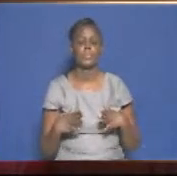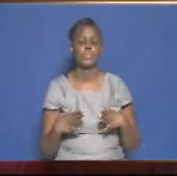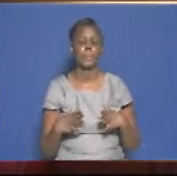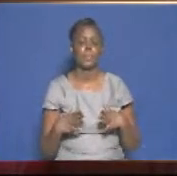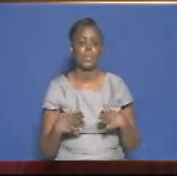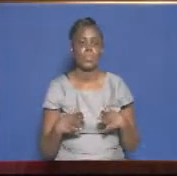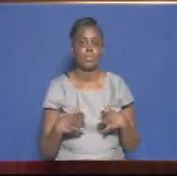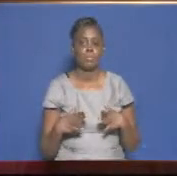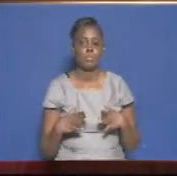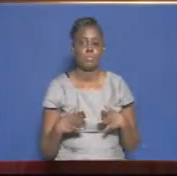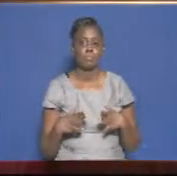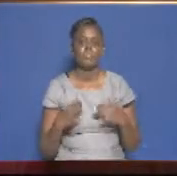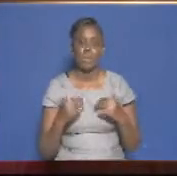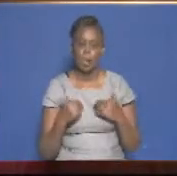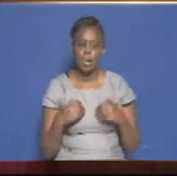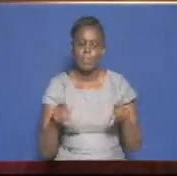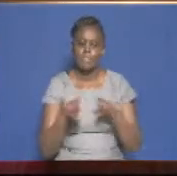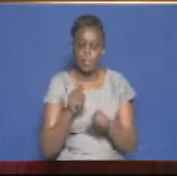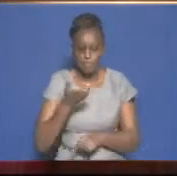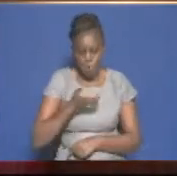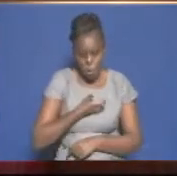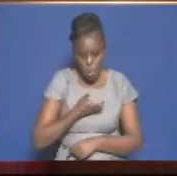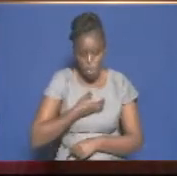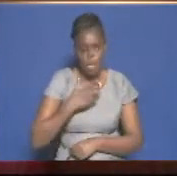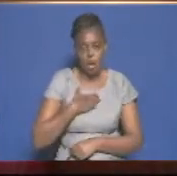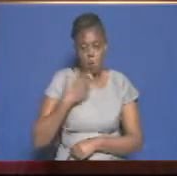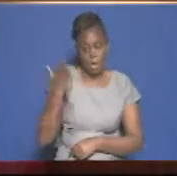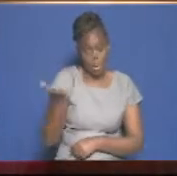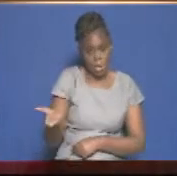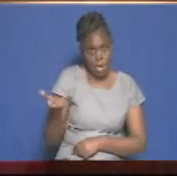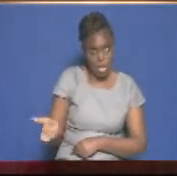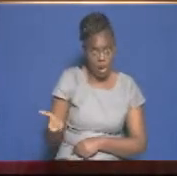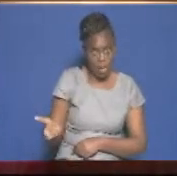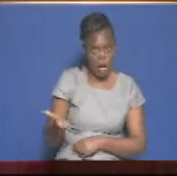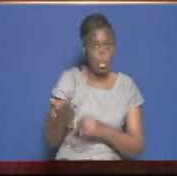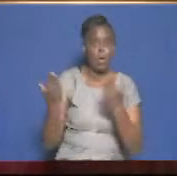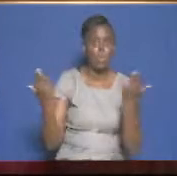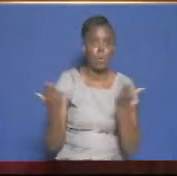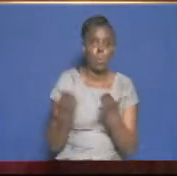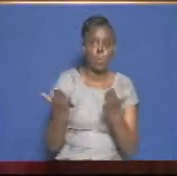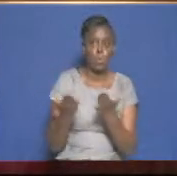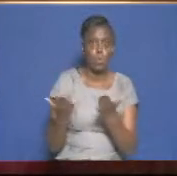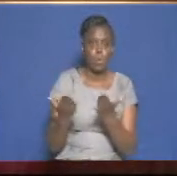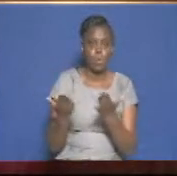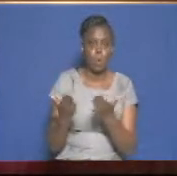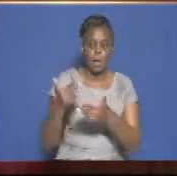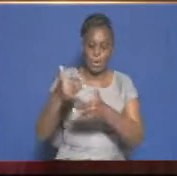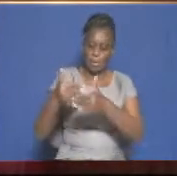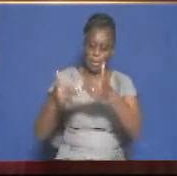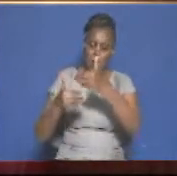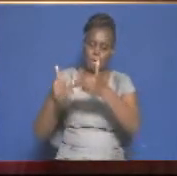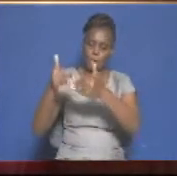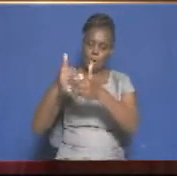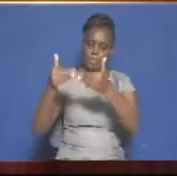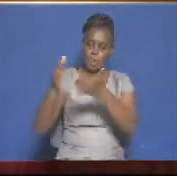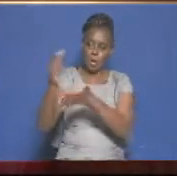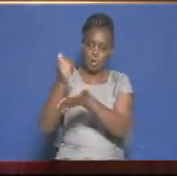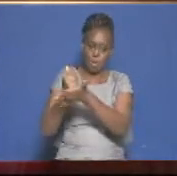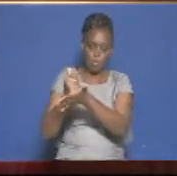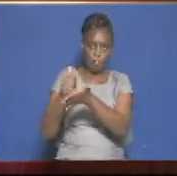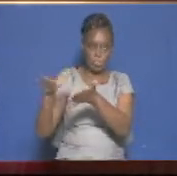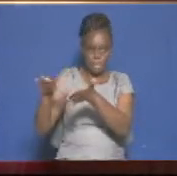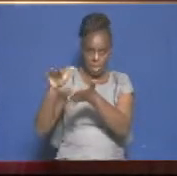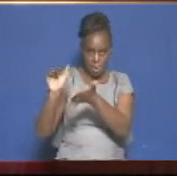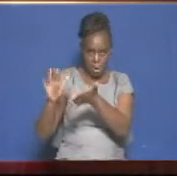Mr. Speaker, we have also our own here where we are constructing the office block, Mr.